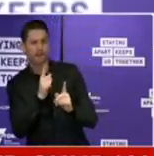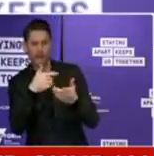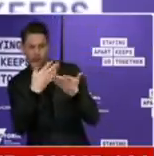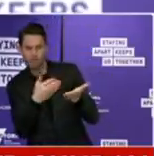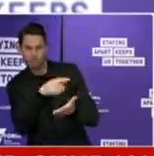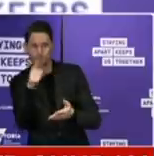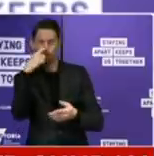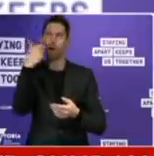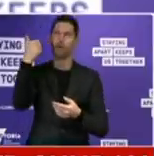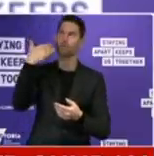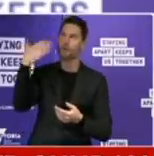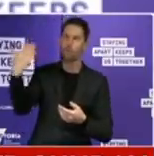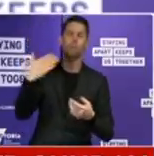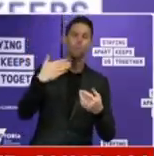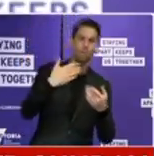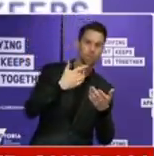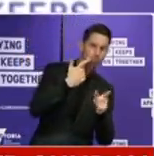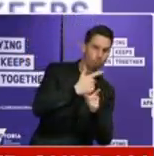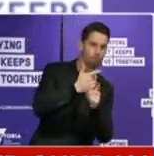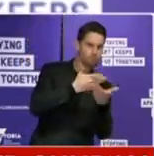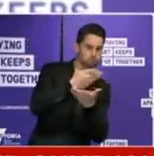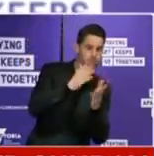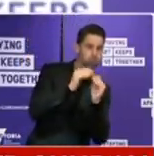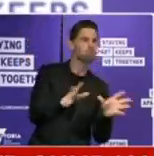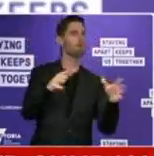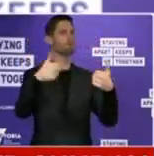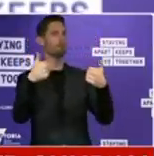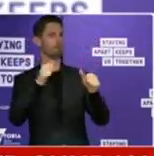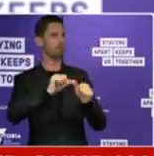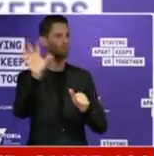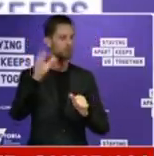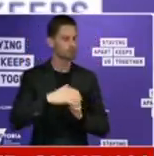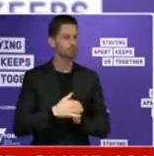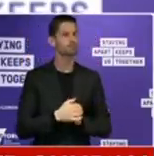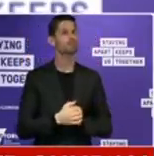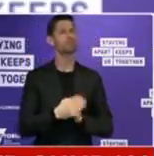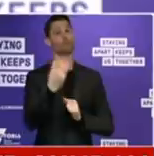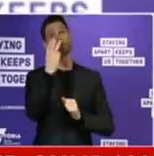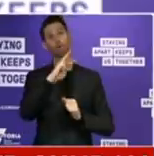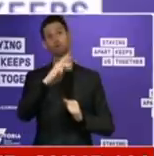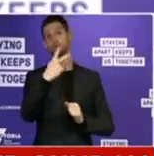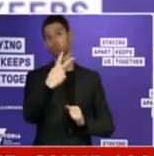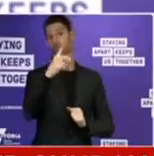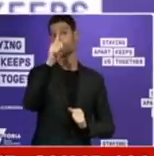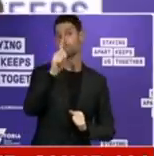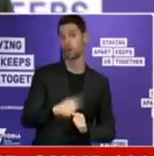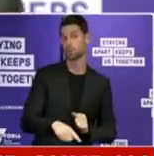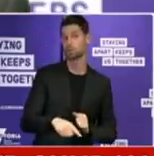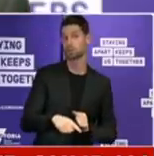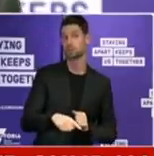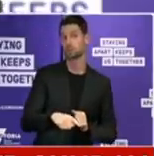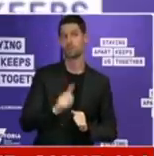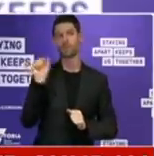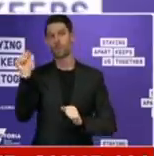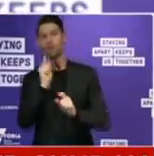directing people into a negotiation process. Around about 32,000 of the arrangements,